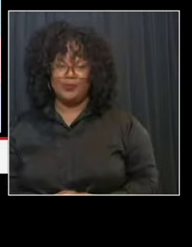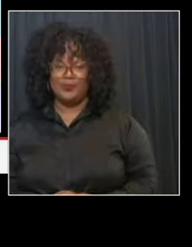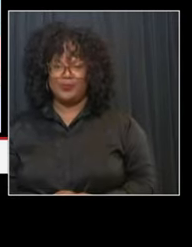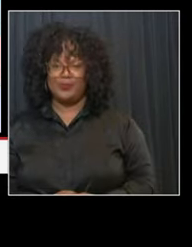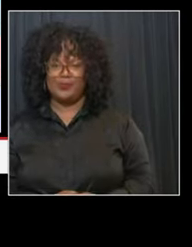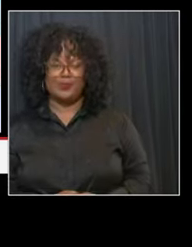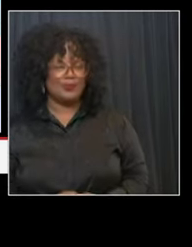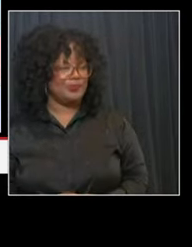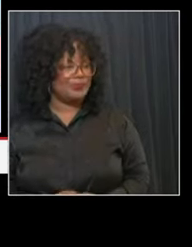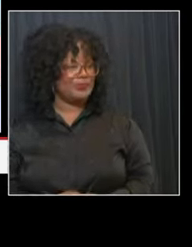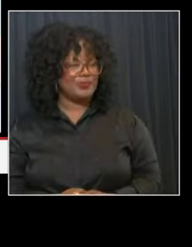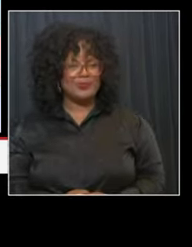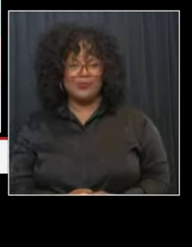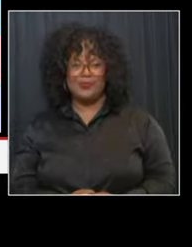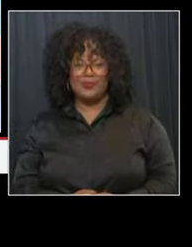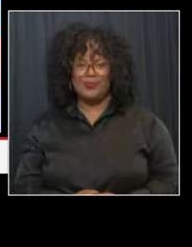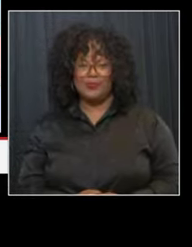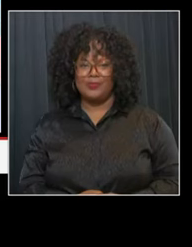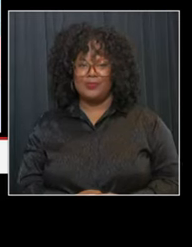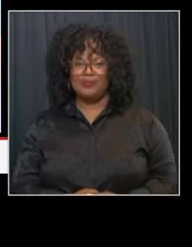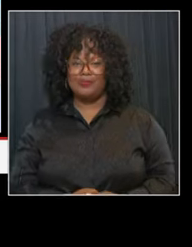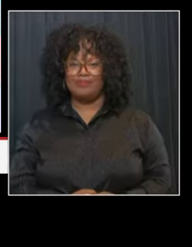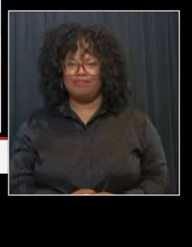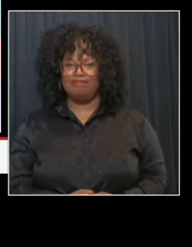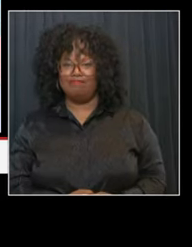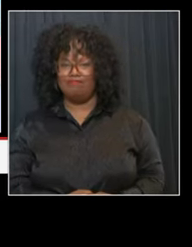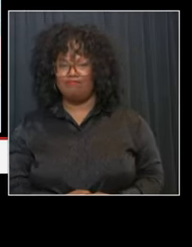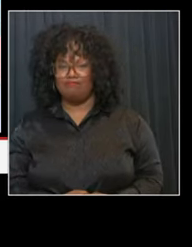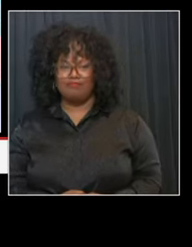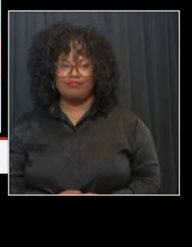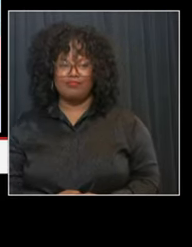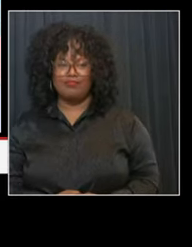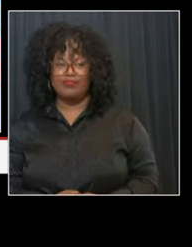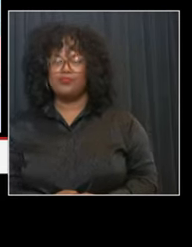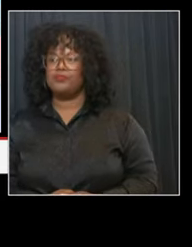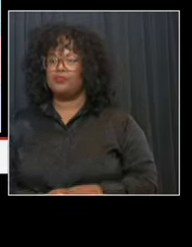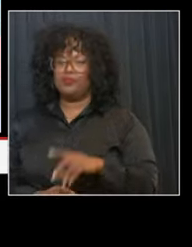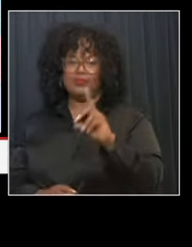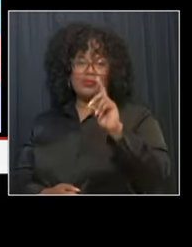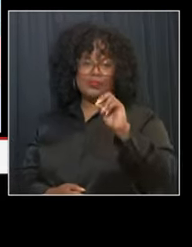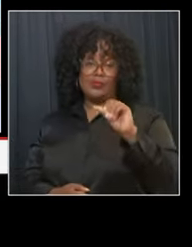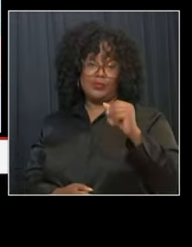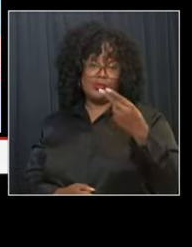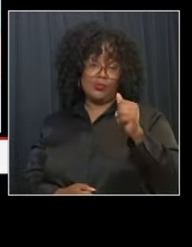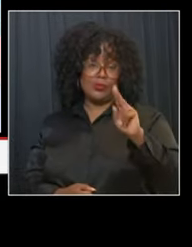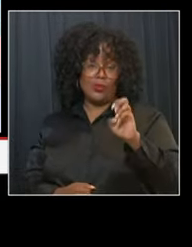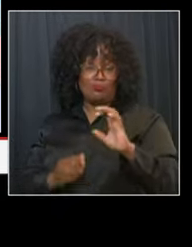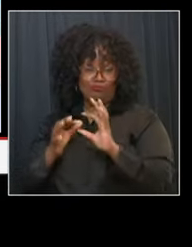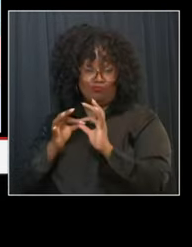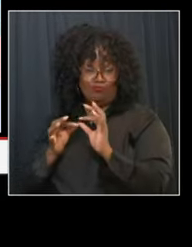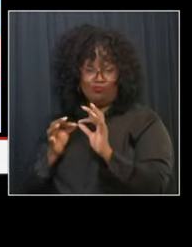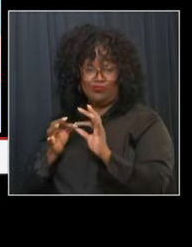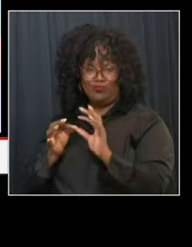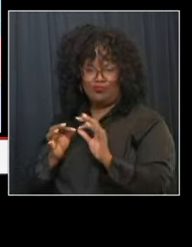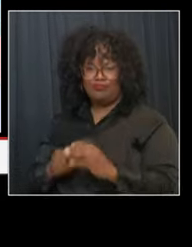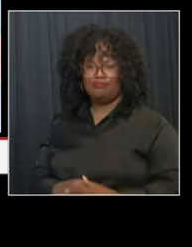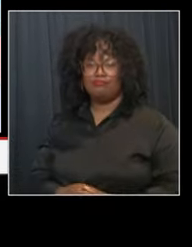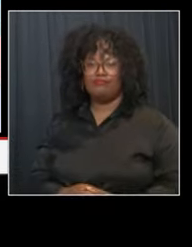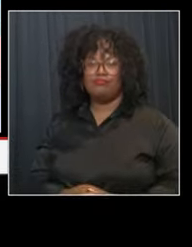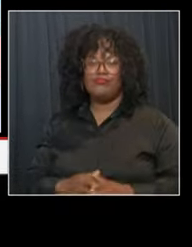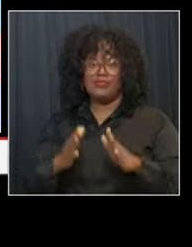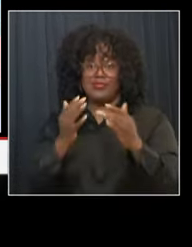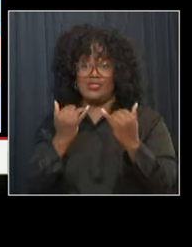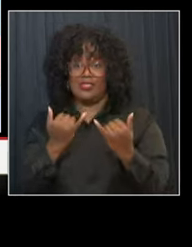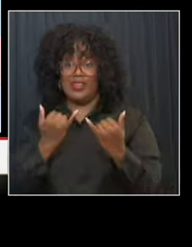Thank you, Rich, and thanks so much for hosting us today. We will now hear briefly from our fabulous Director of the Department of Parks and Recreation,